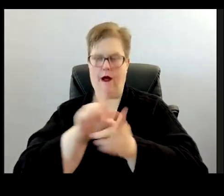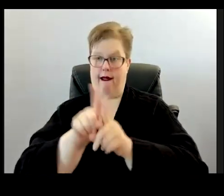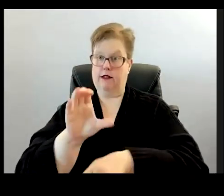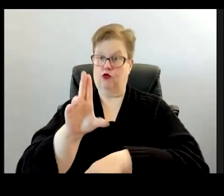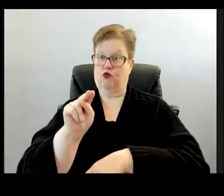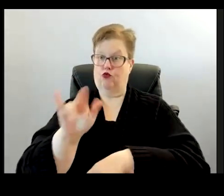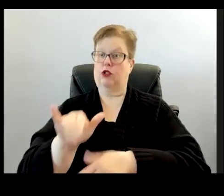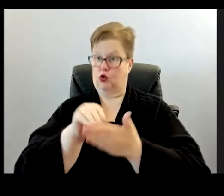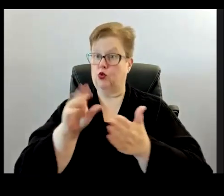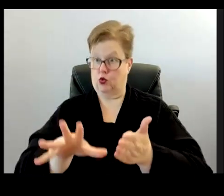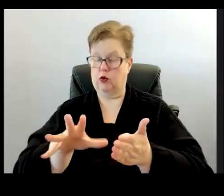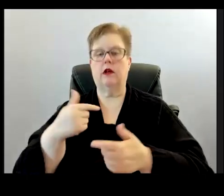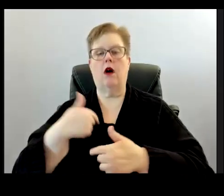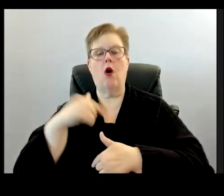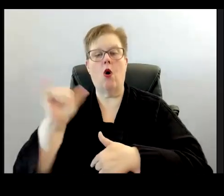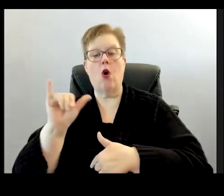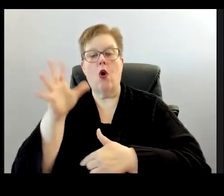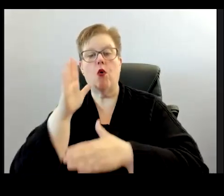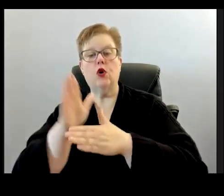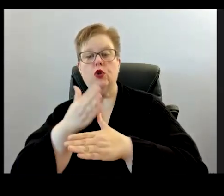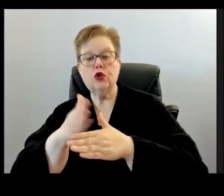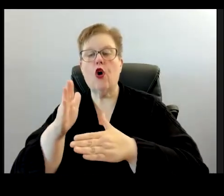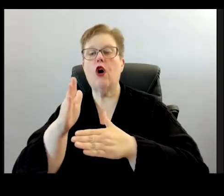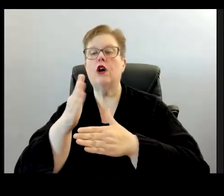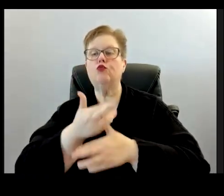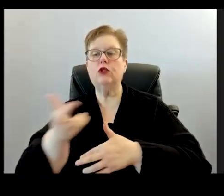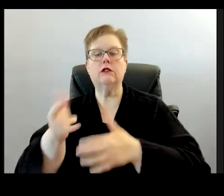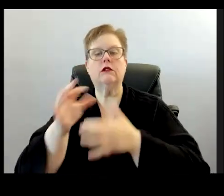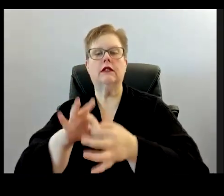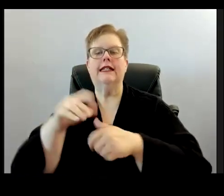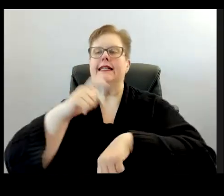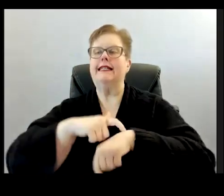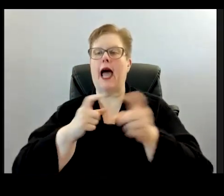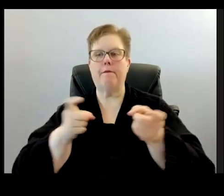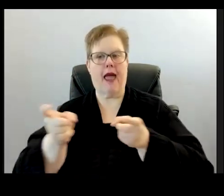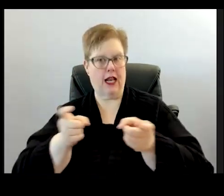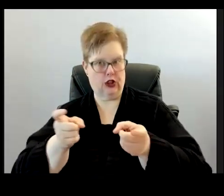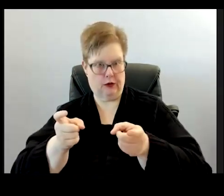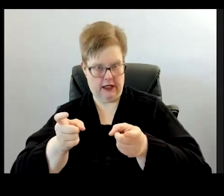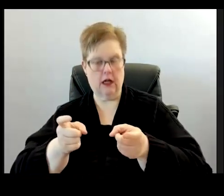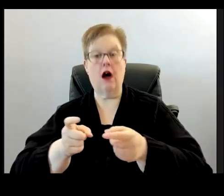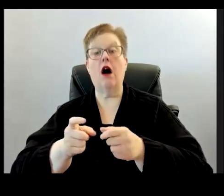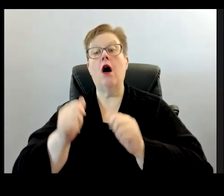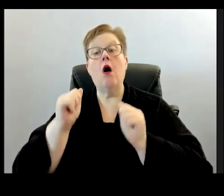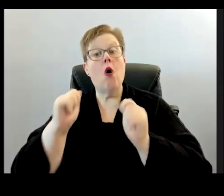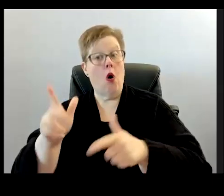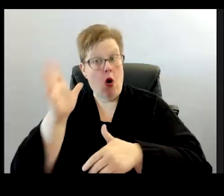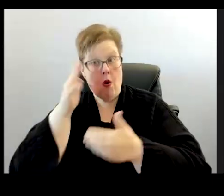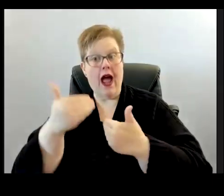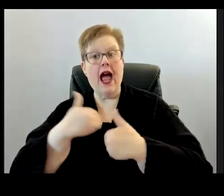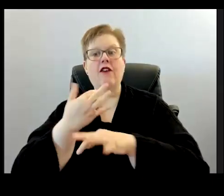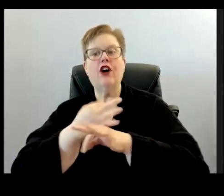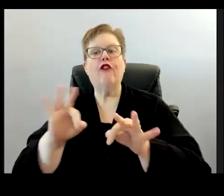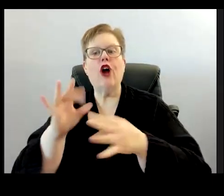student. I am going to also share some resources related to time management with you now, all of which will have